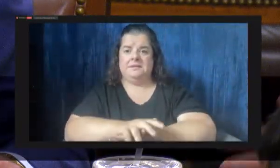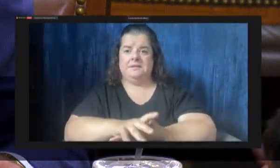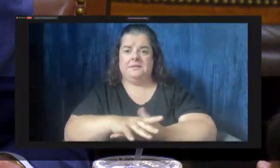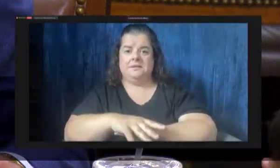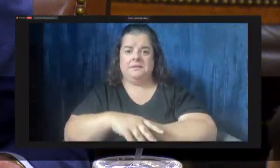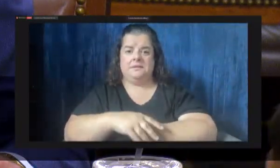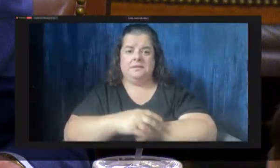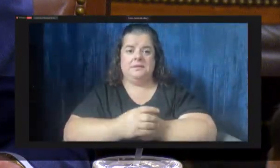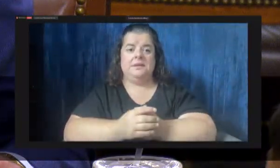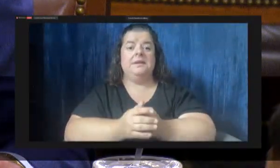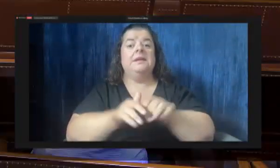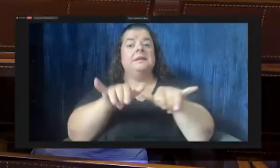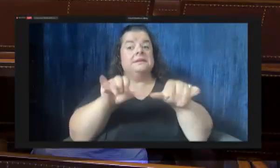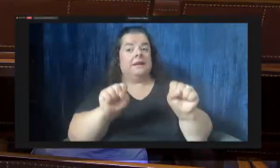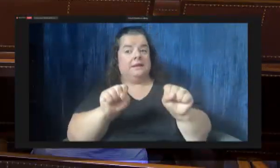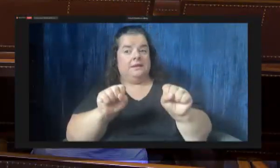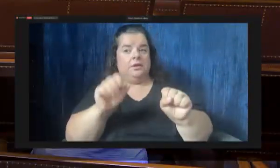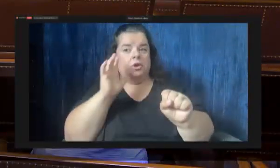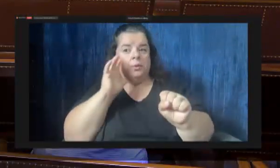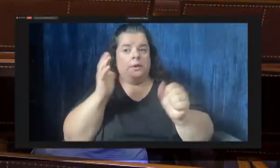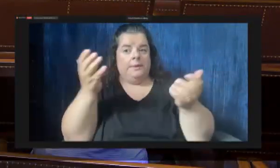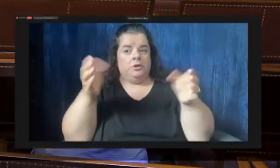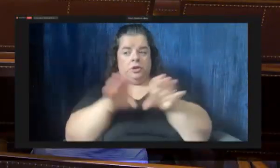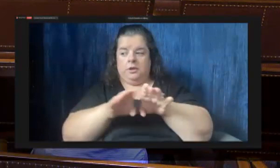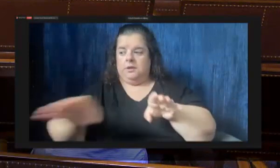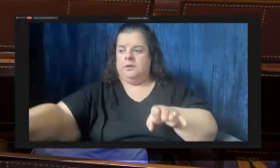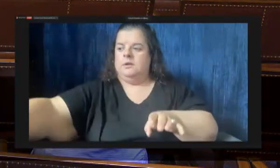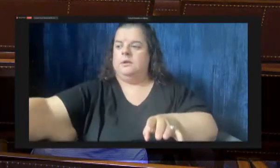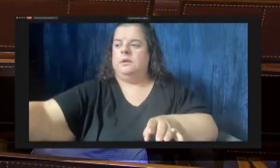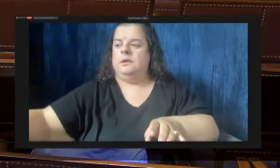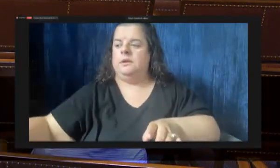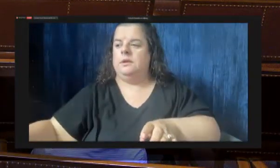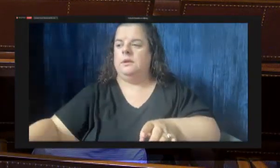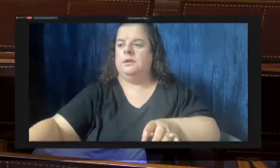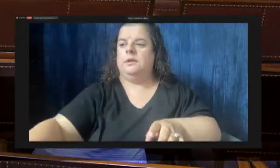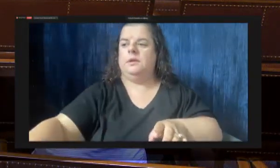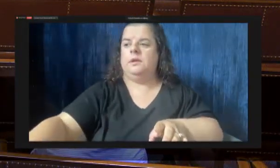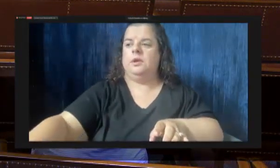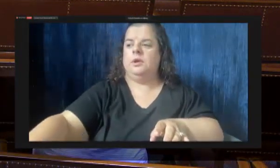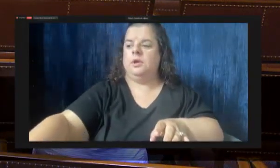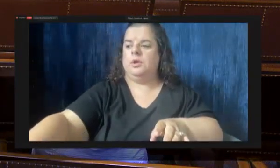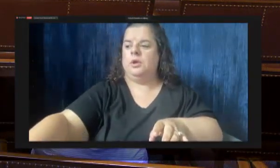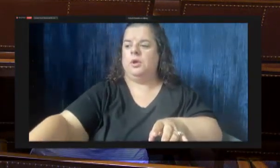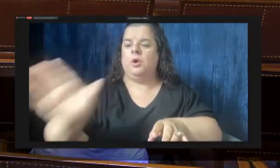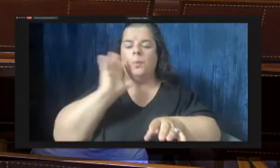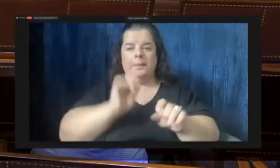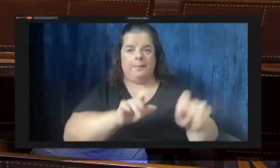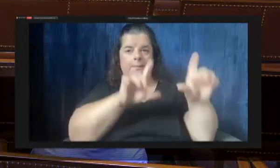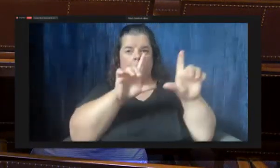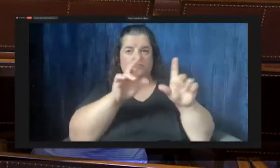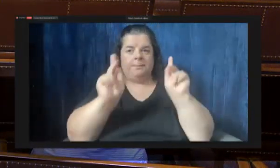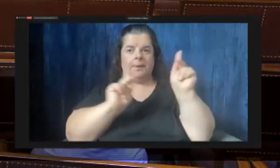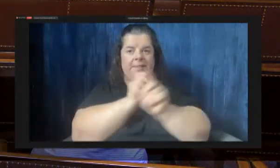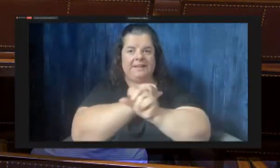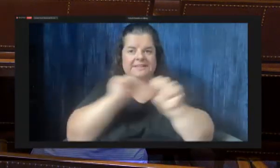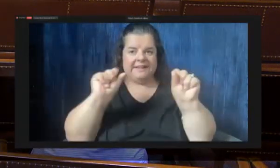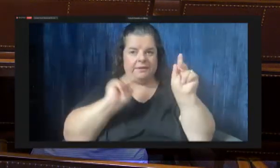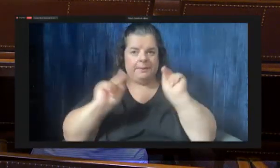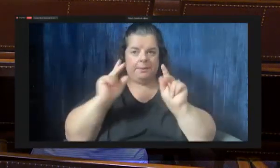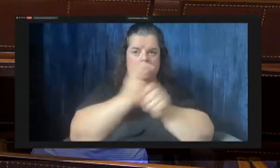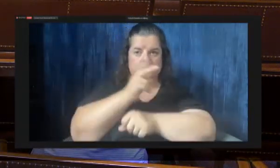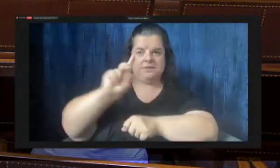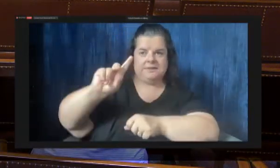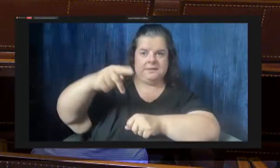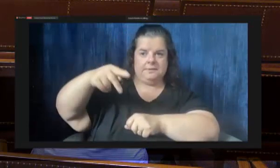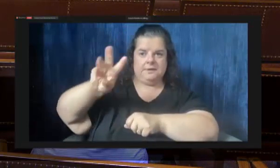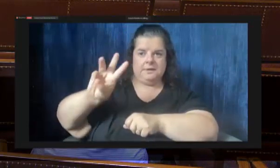Yeah, so we will be shutting it down. Sure. And posting probably public safety people, you know, using DPW